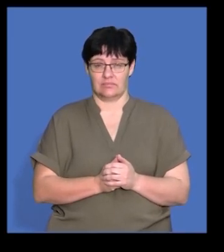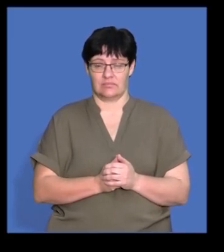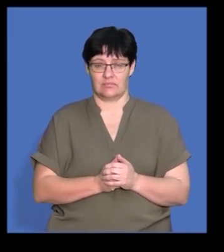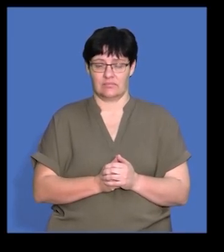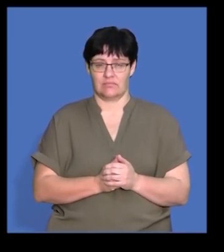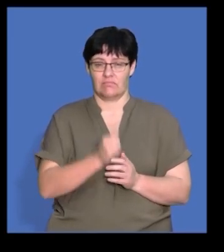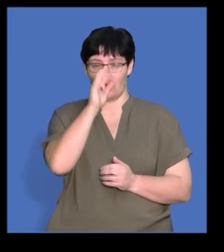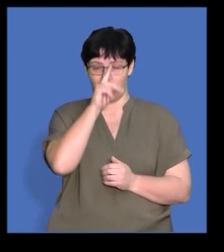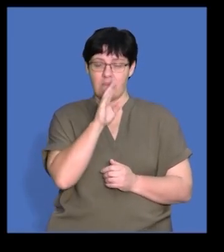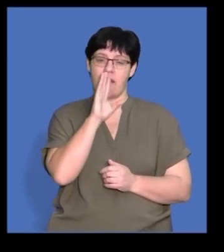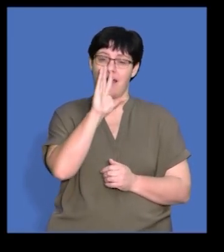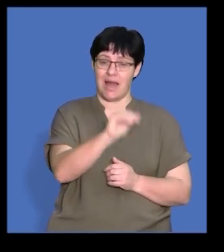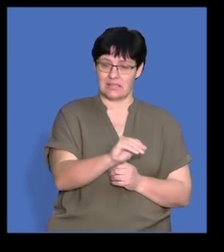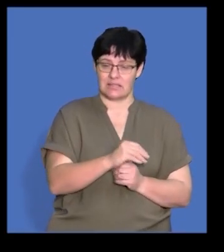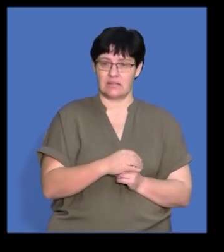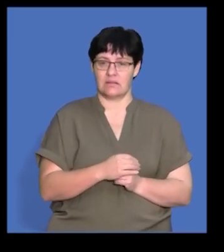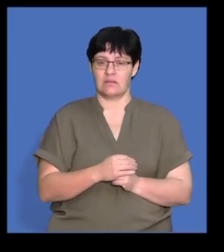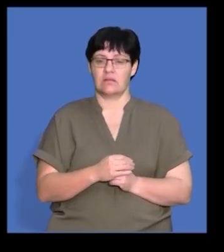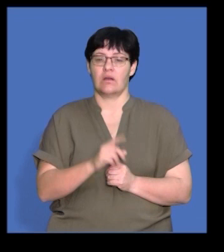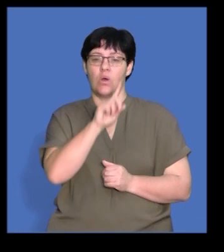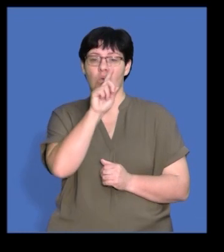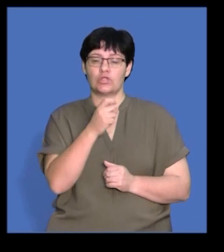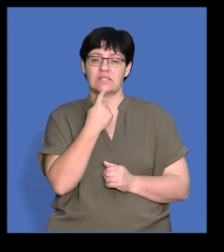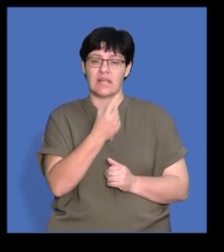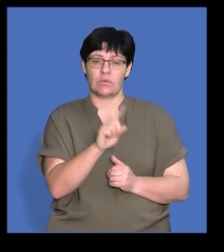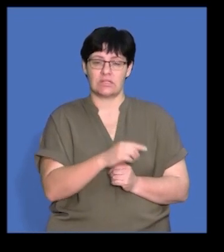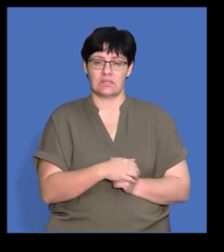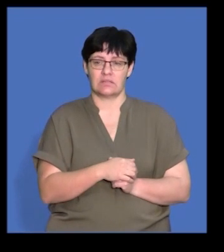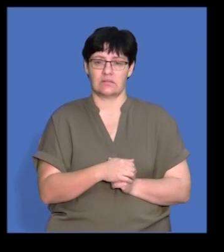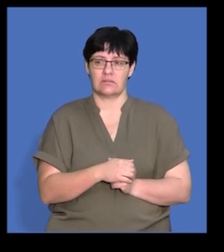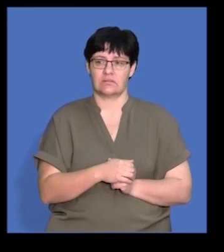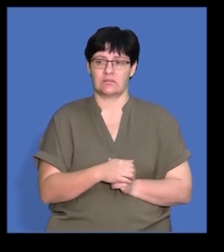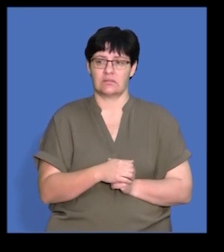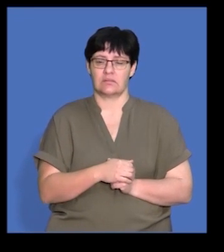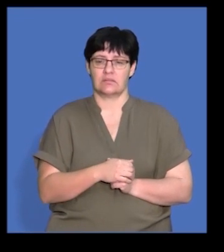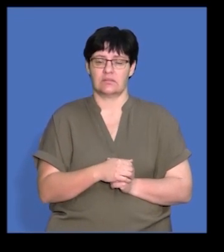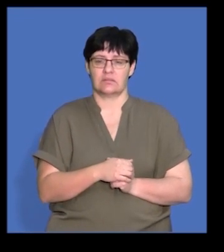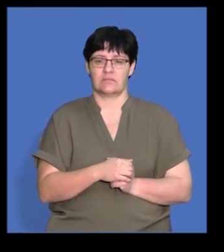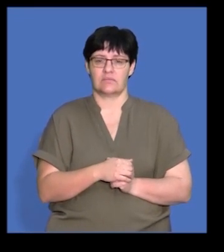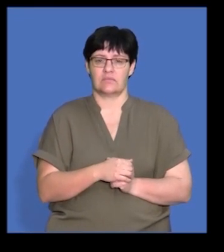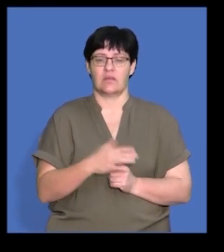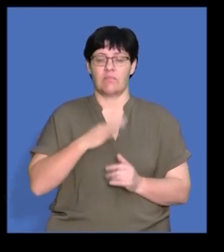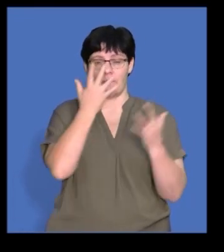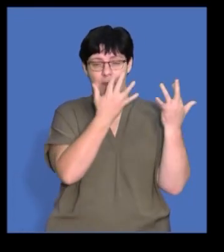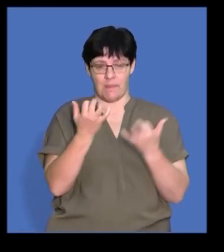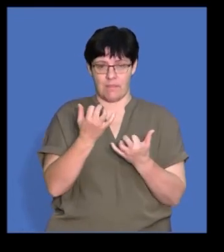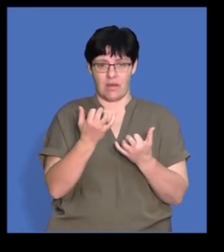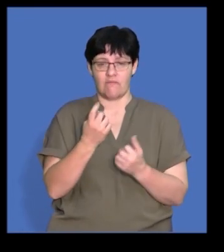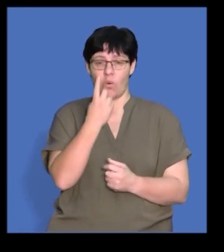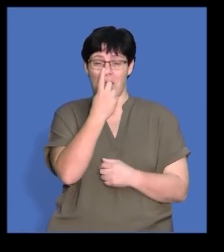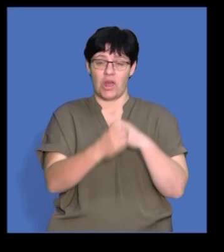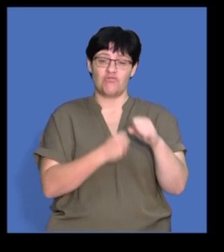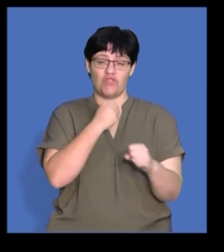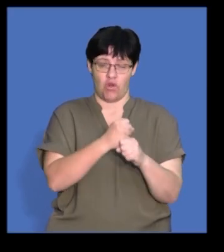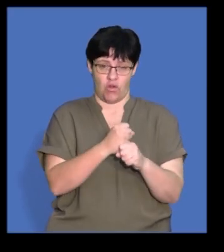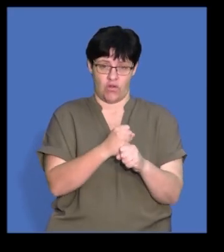Now remember they asked you what the question asked you is, go back to the question. The question said calculated for the